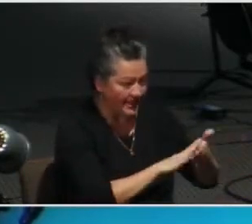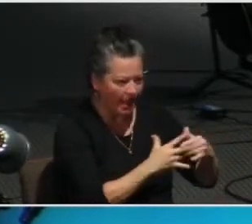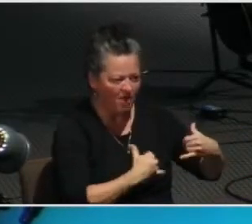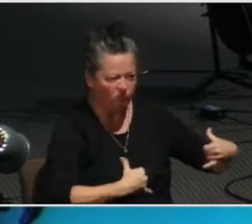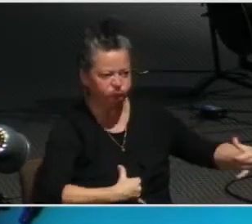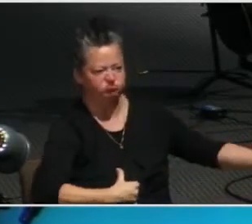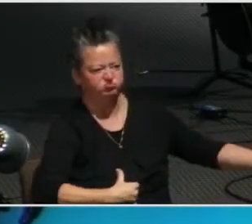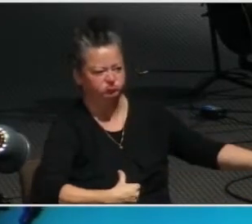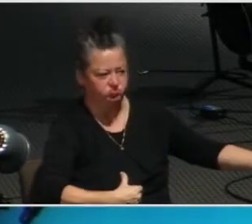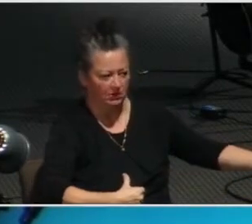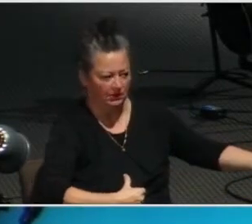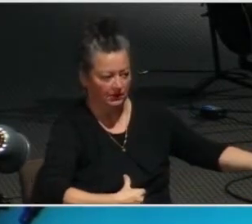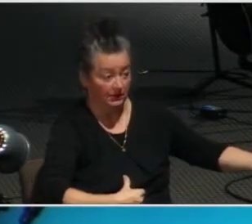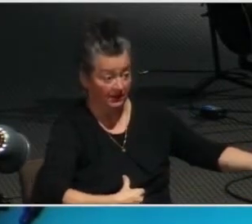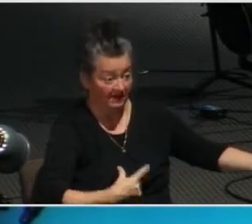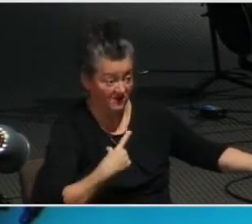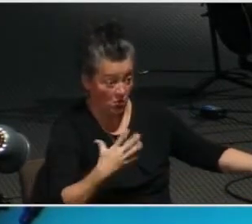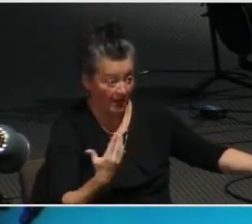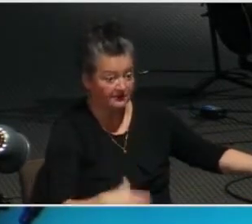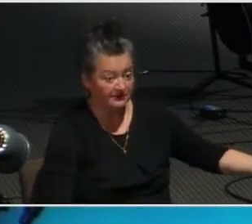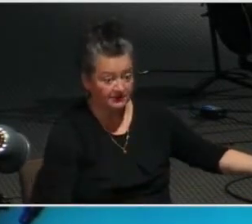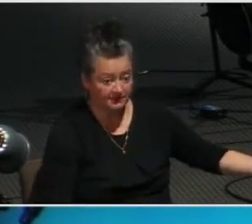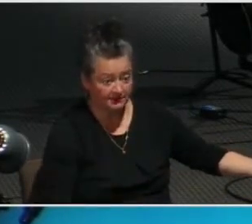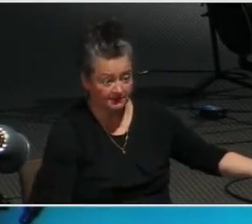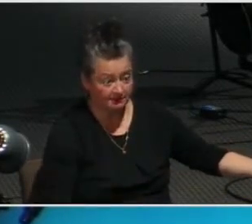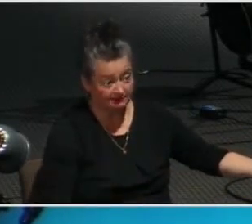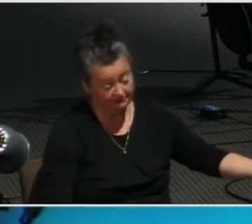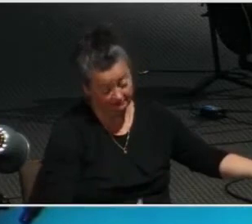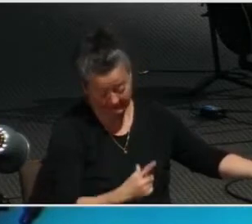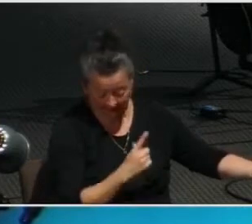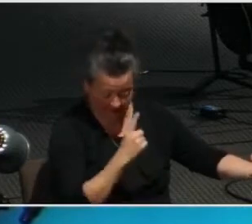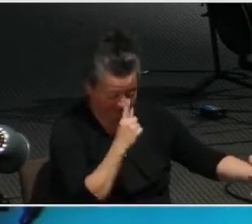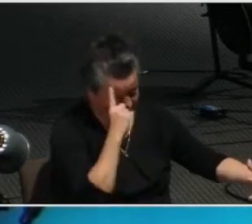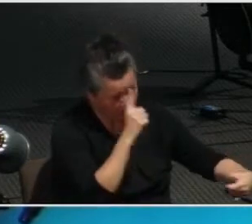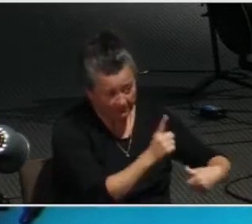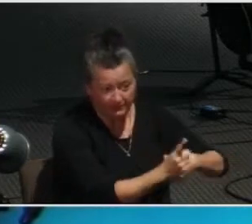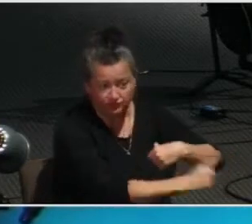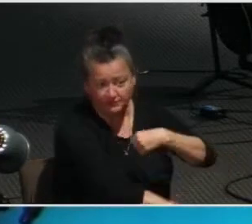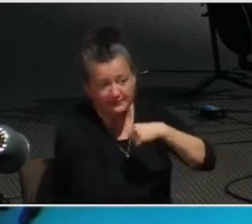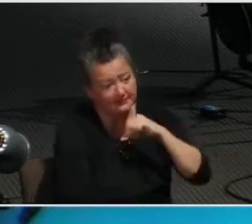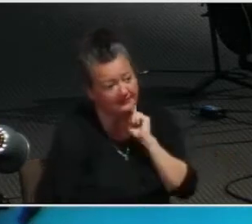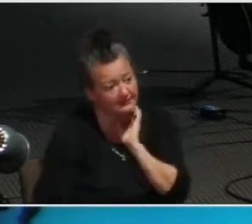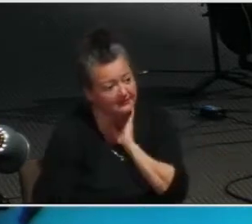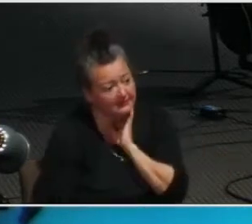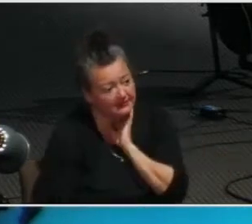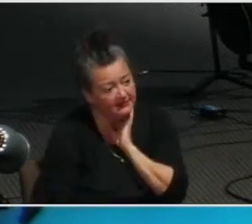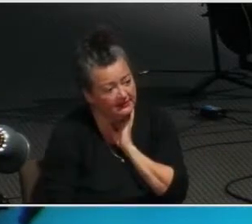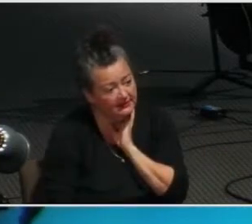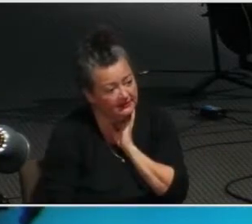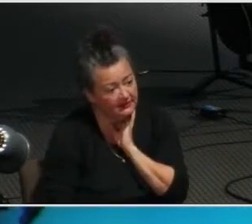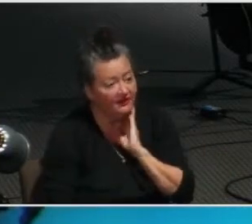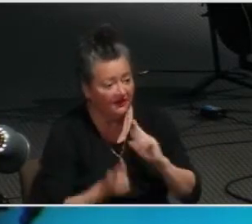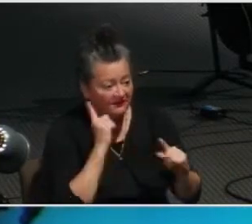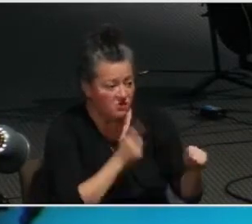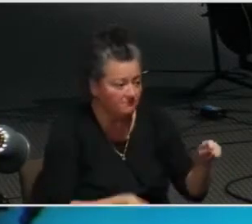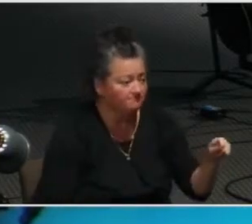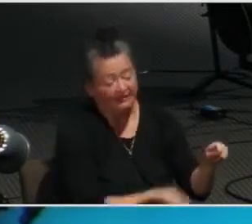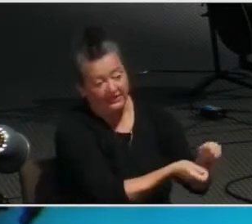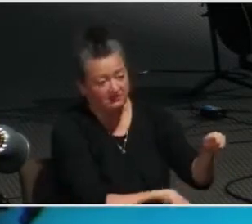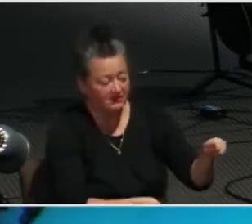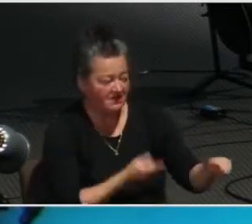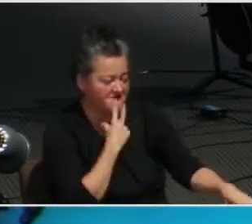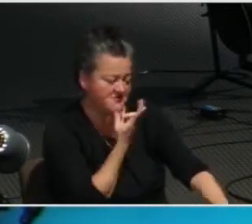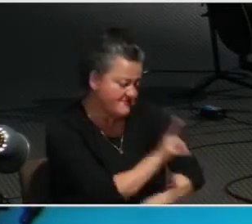vengeance against oppressors. And the question I have for you is, how do you feel about